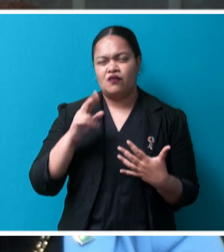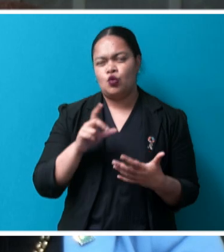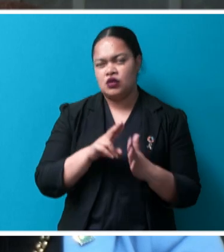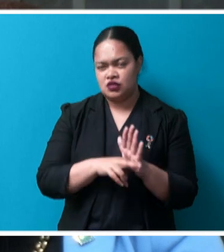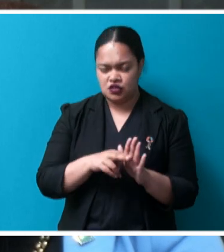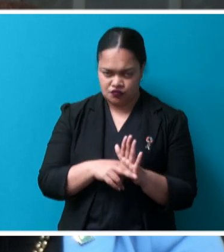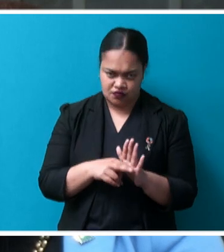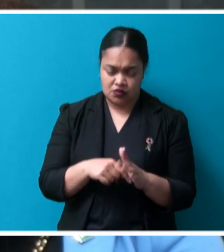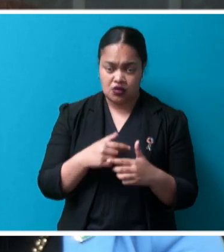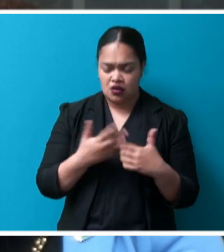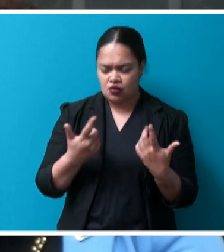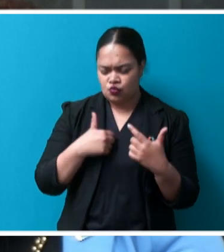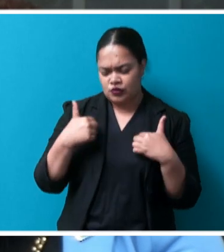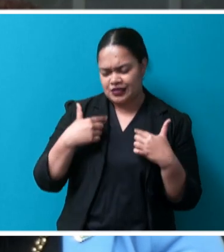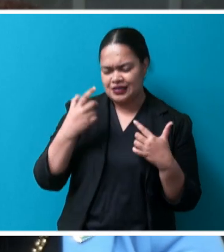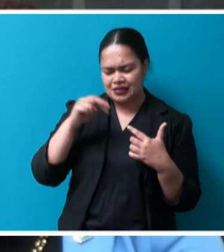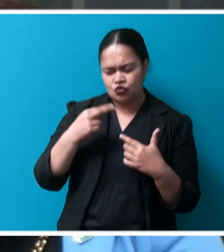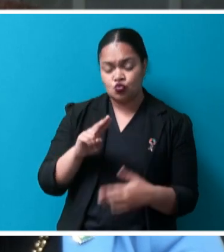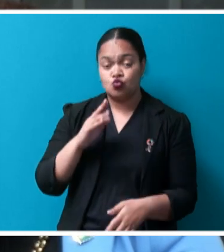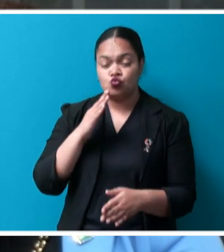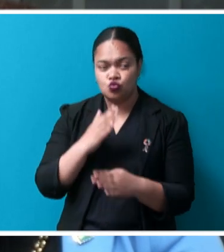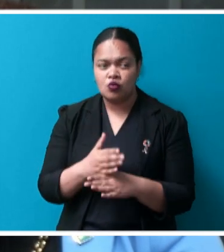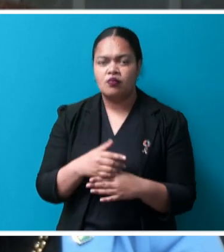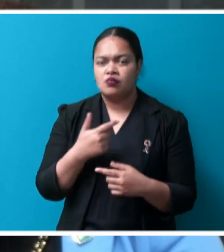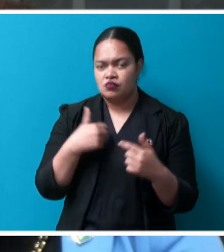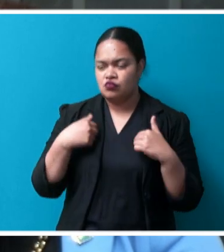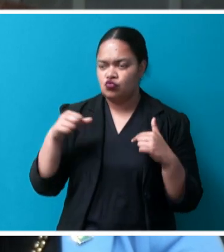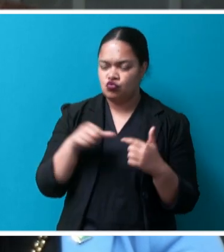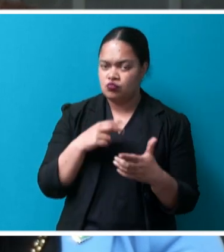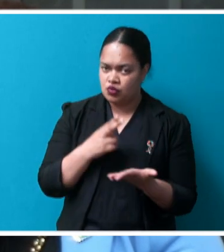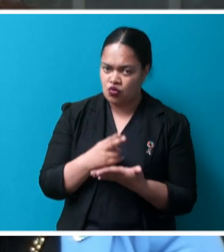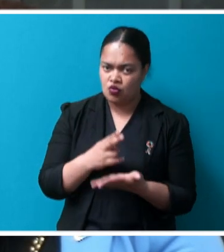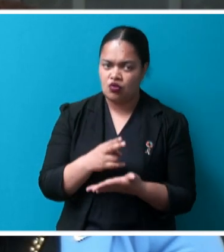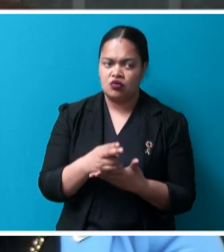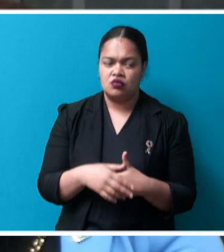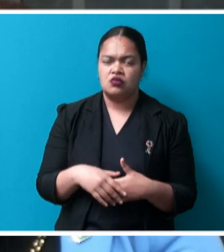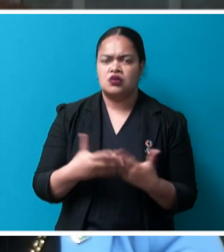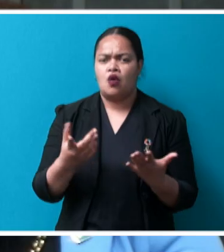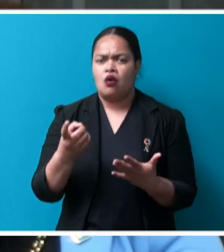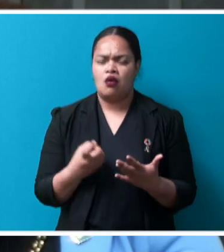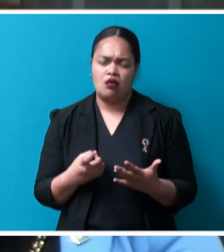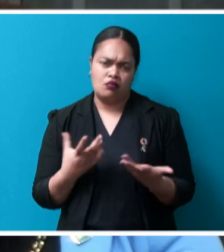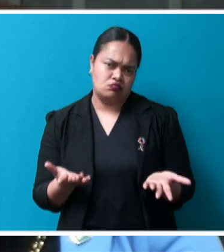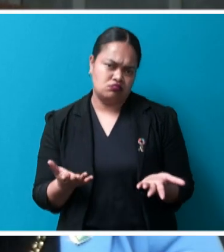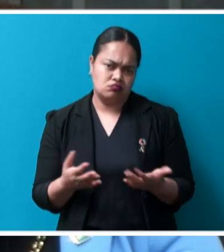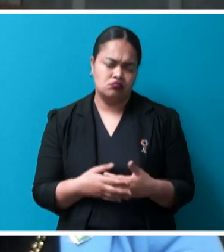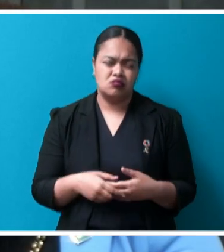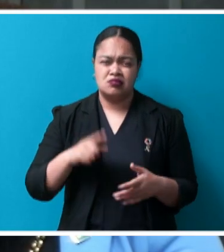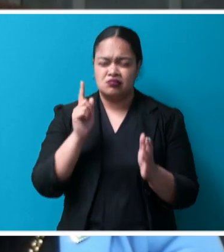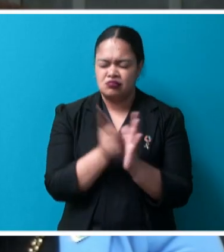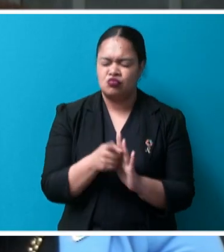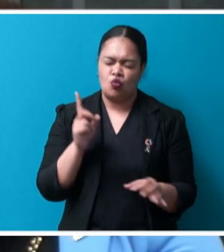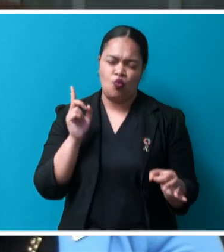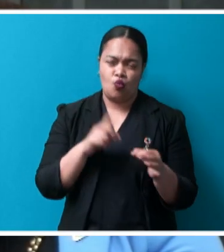begin, but we must be honest about what is driving them. The Ministry recognizes a significant role that high-risk